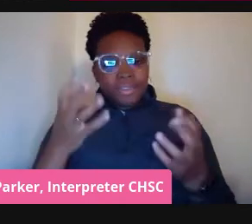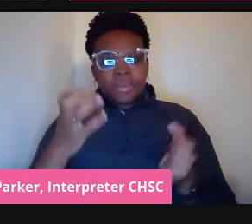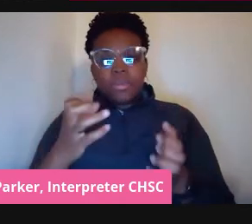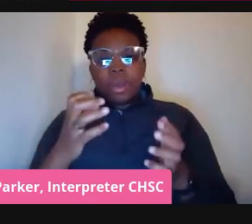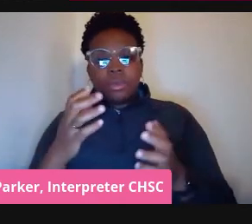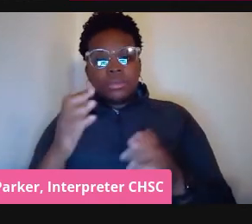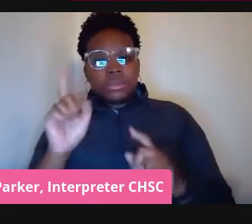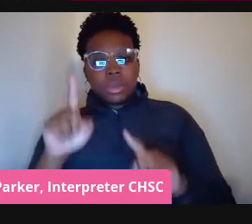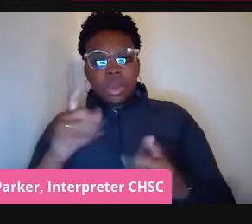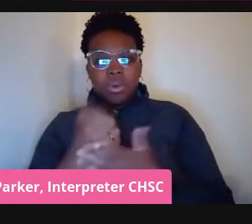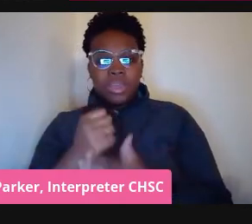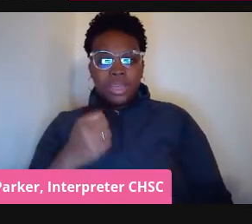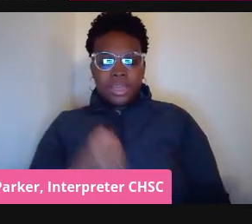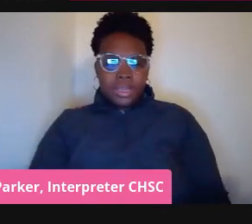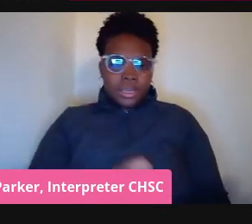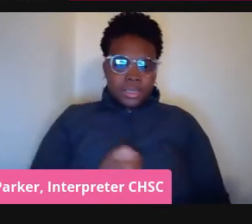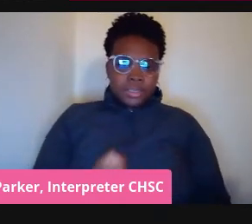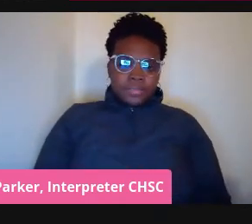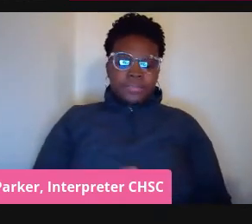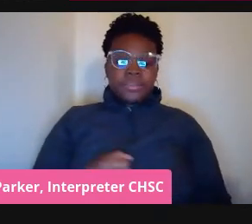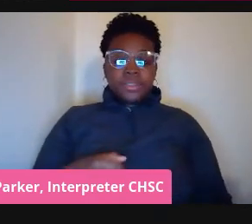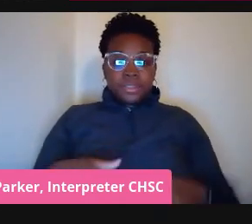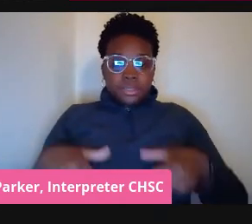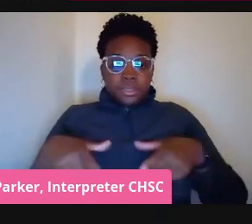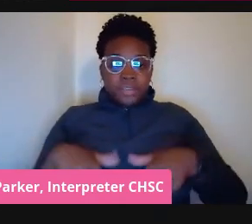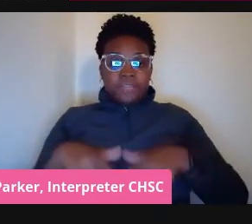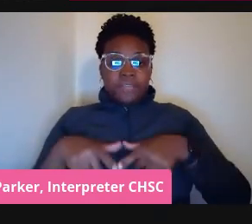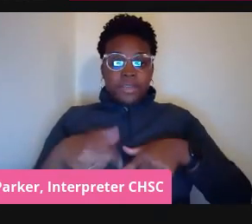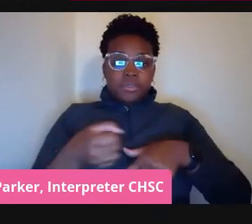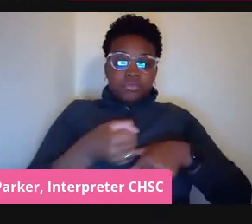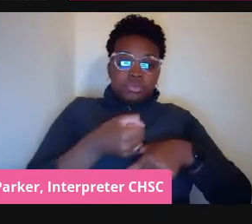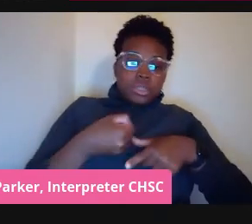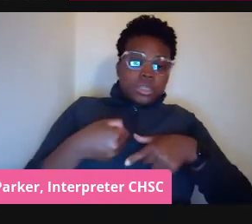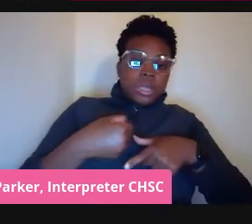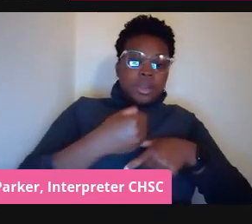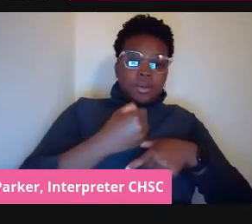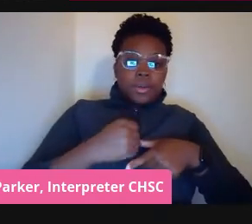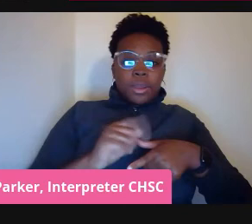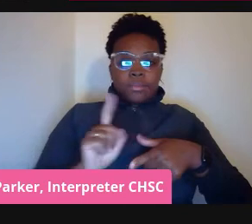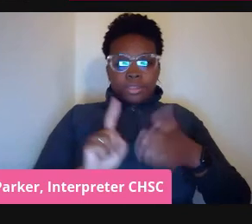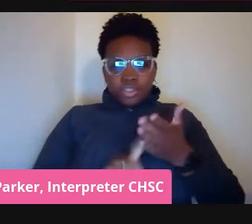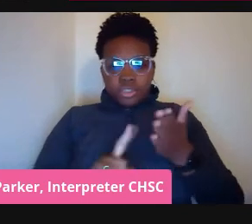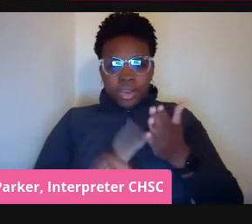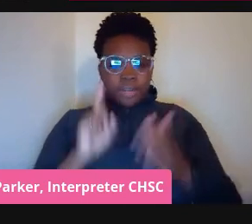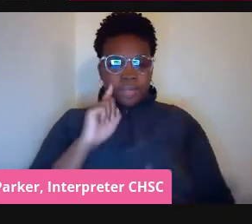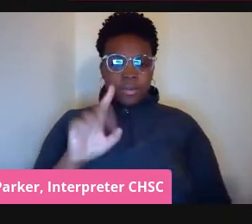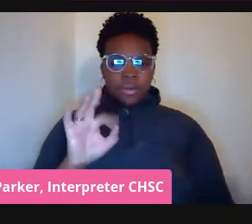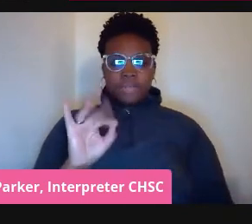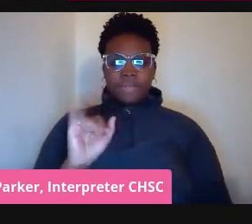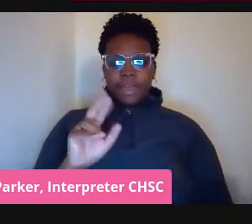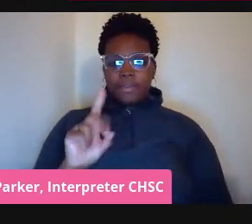get a sonogram, a transvaginal sonogram, to see if you have fibroids.